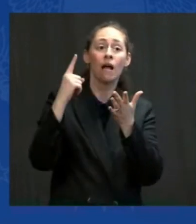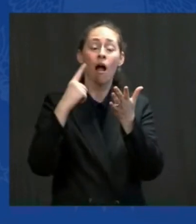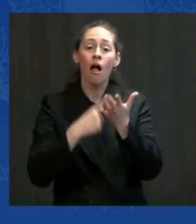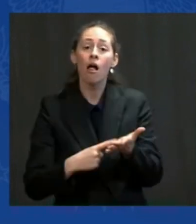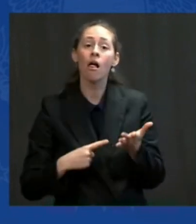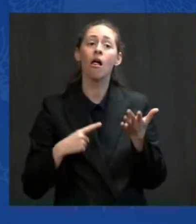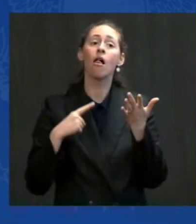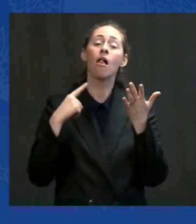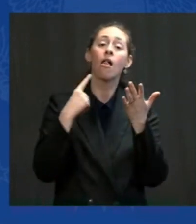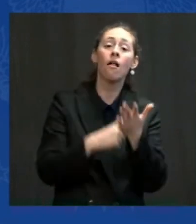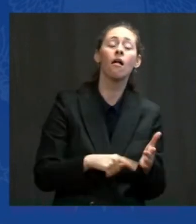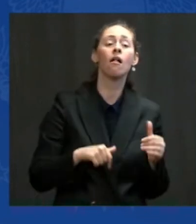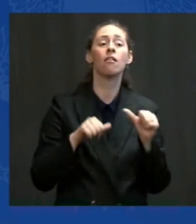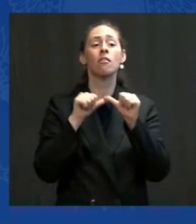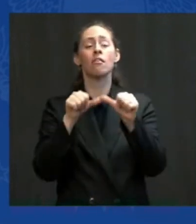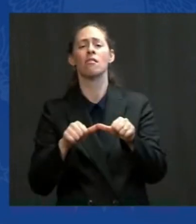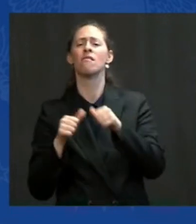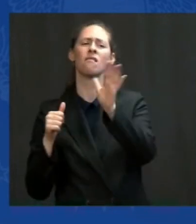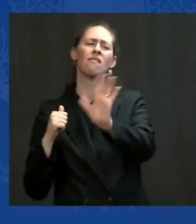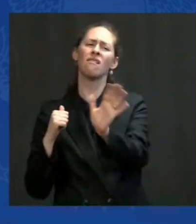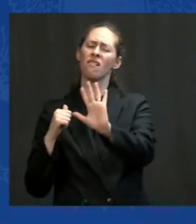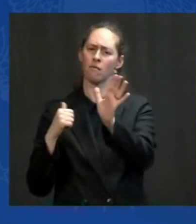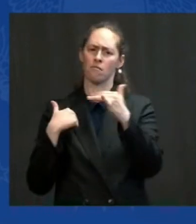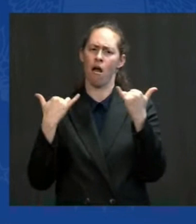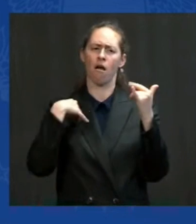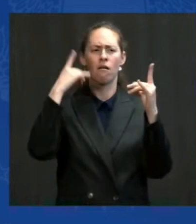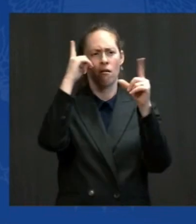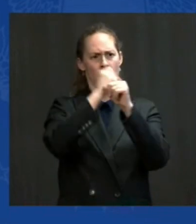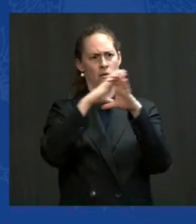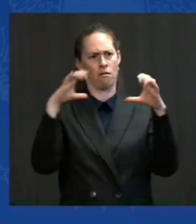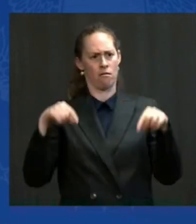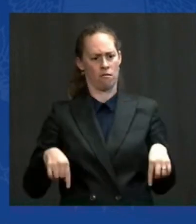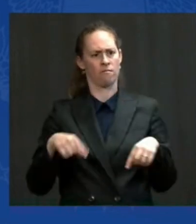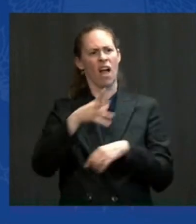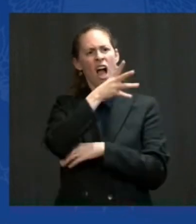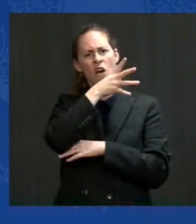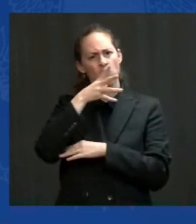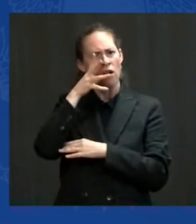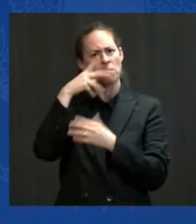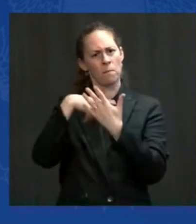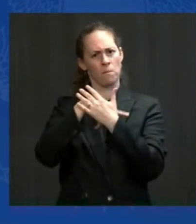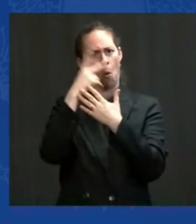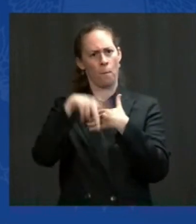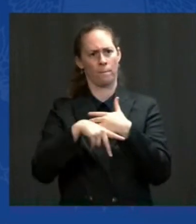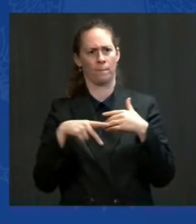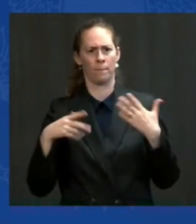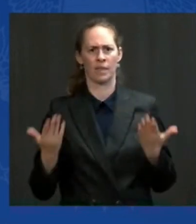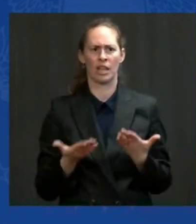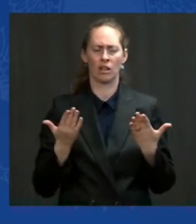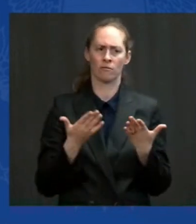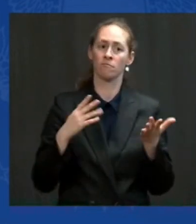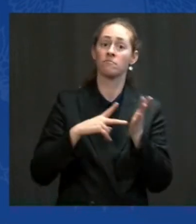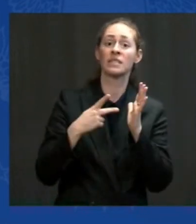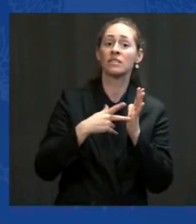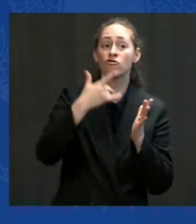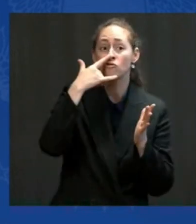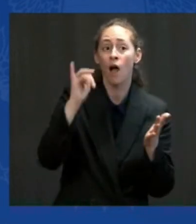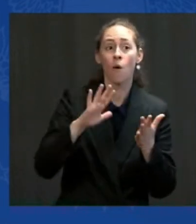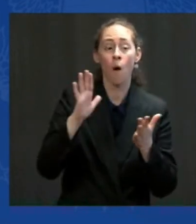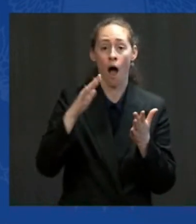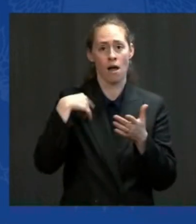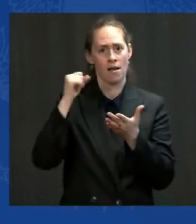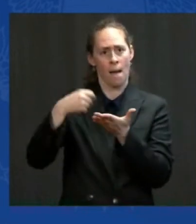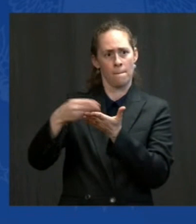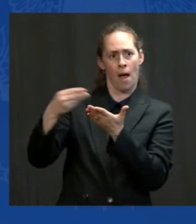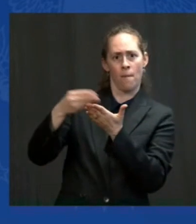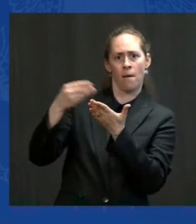Think what it will mean to McHenry's entrepreneurial agricultural program if you can get products more easily to Chicago. Or think about how much easier life will